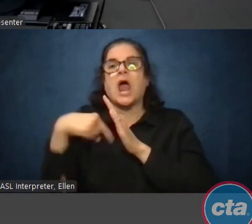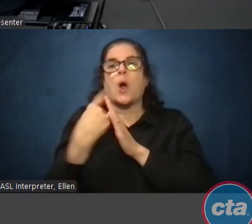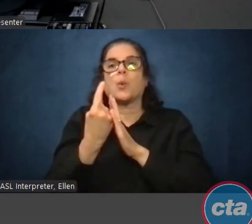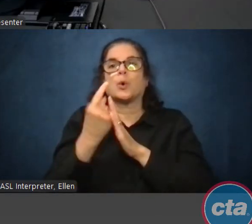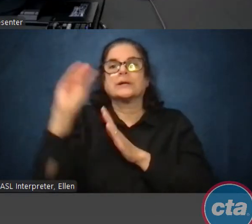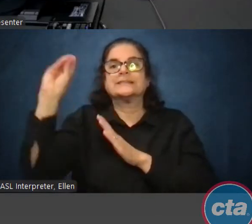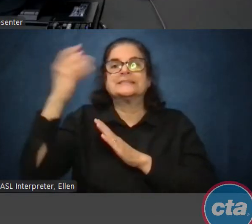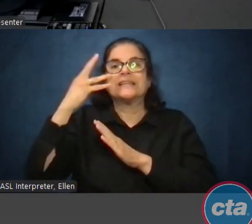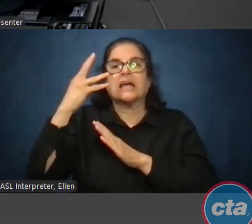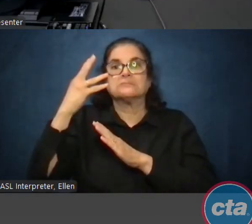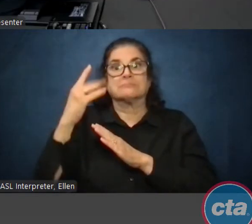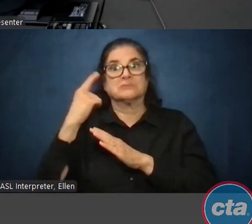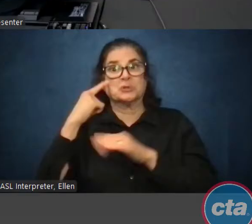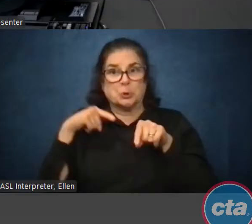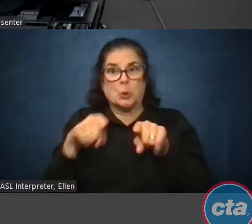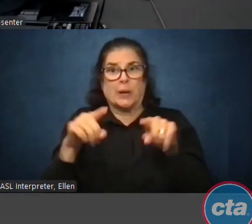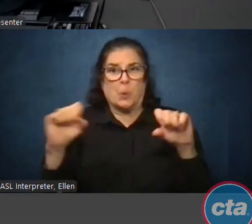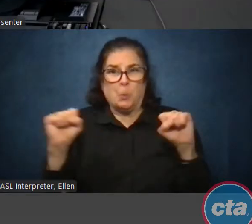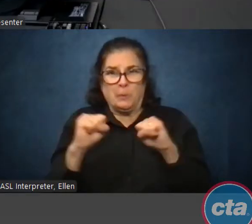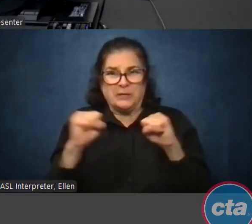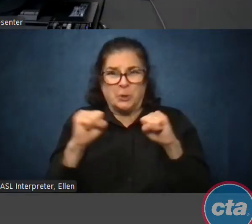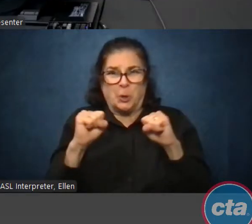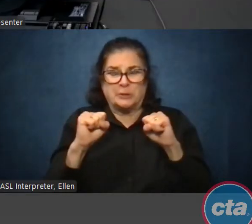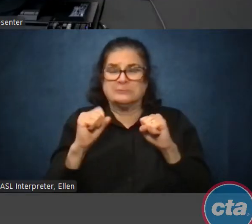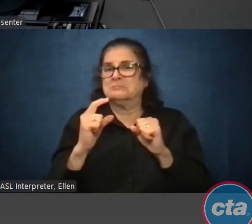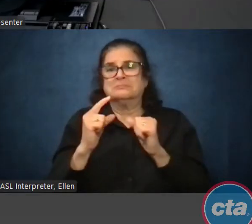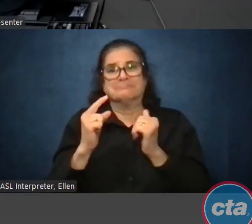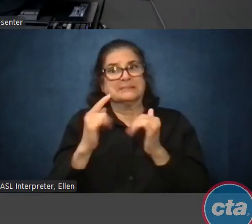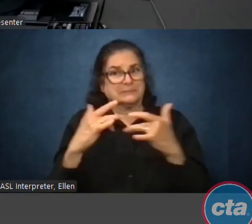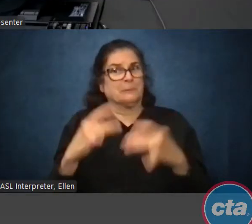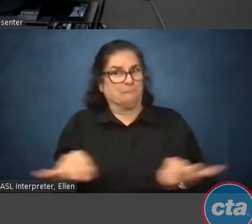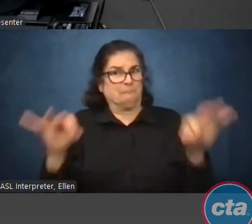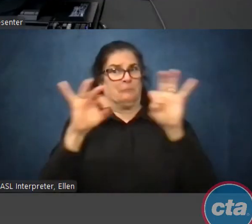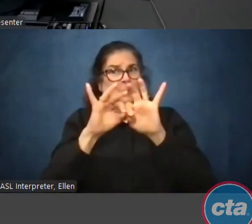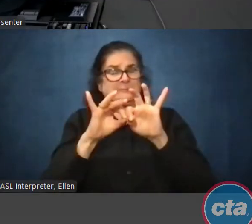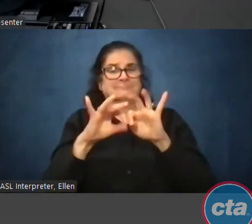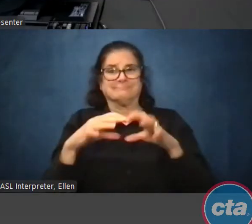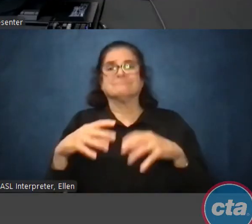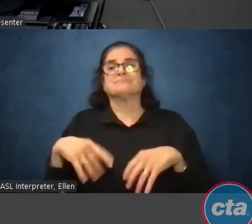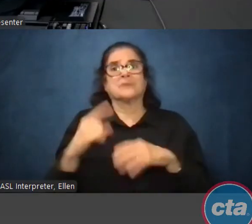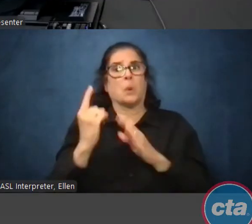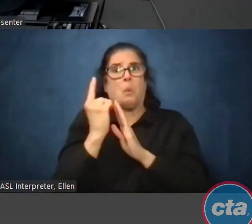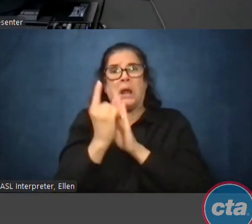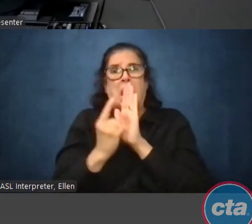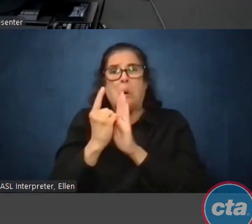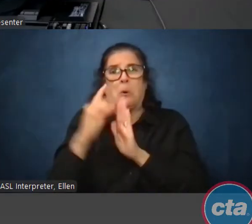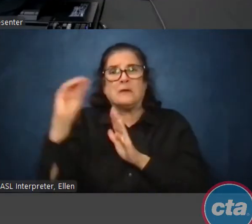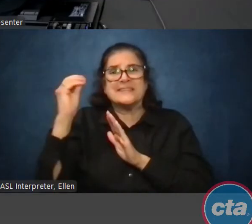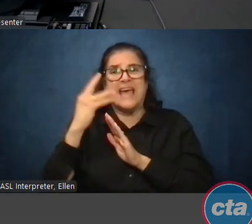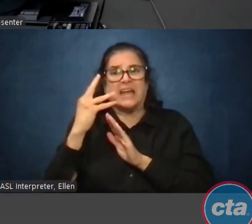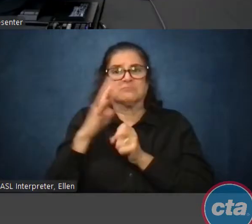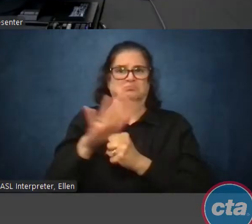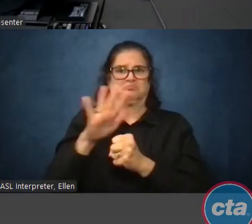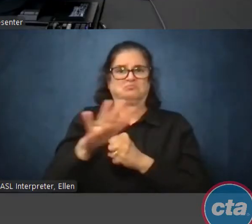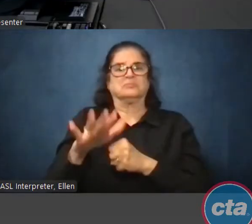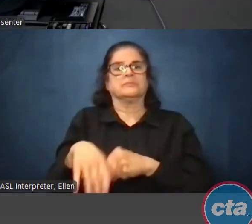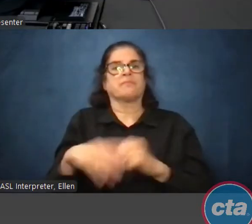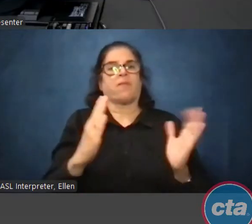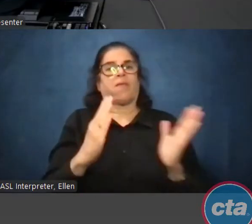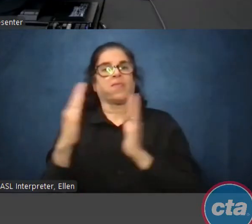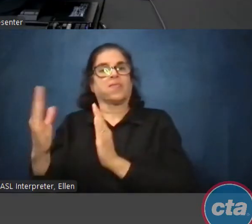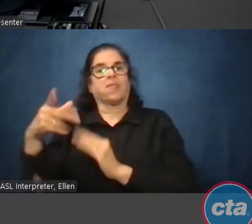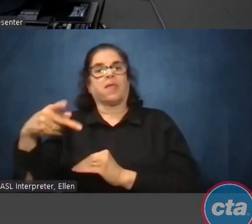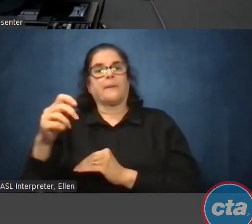a particularly big deal that it only requires 1 hour of sun. From Papercast, we're getting 5 large displays. So these are 23